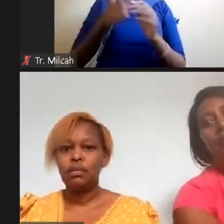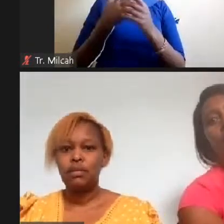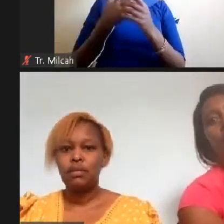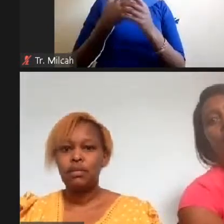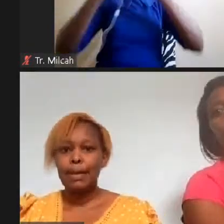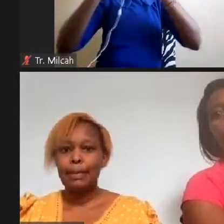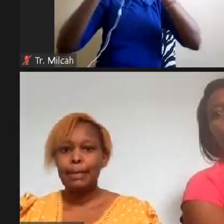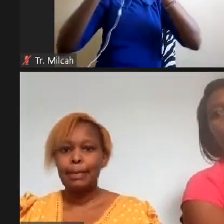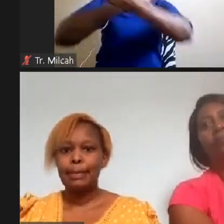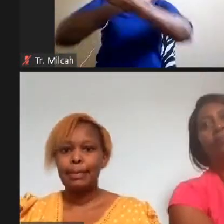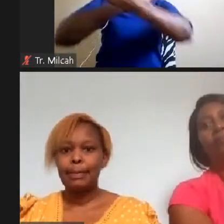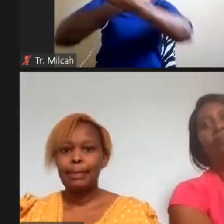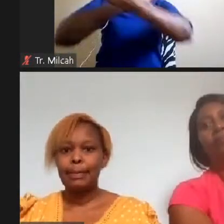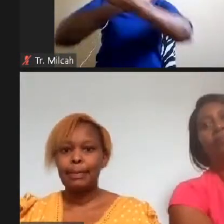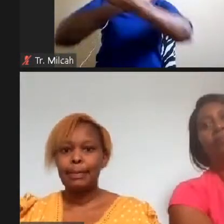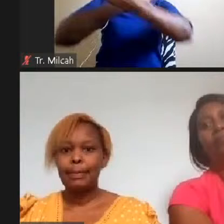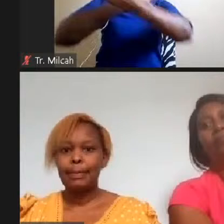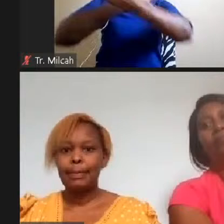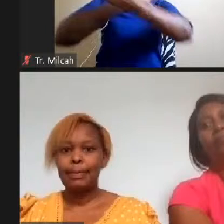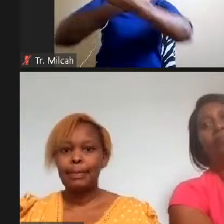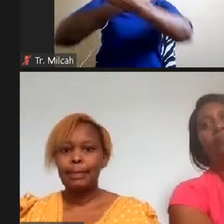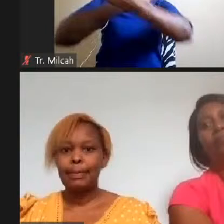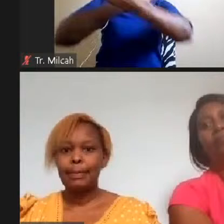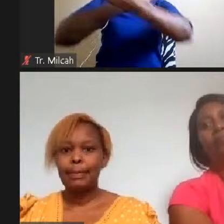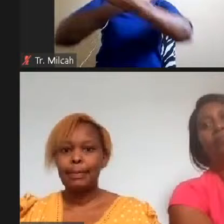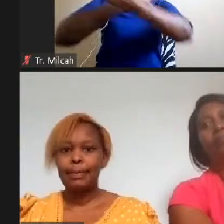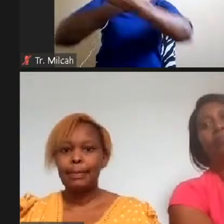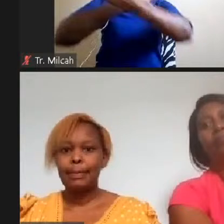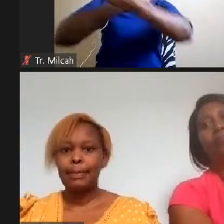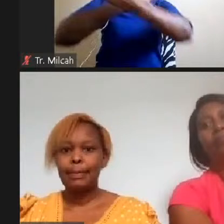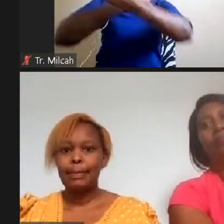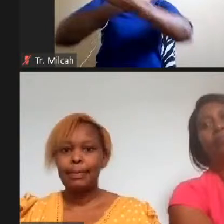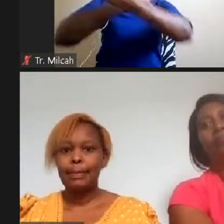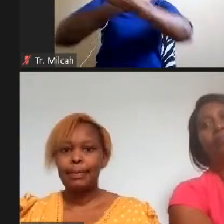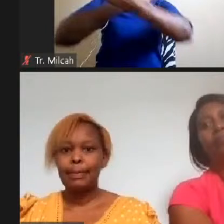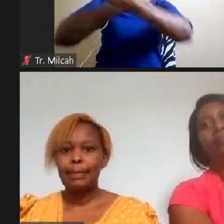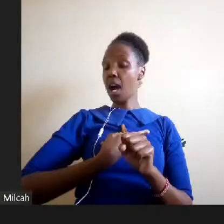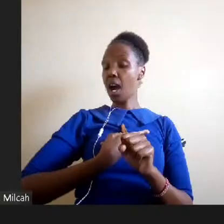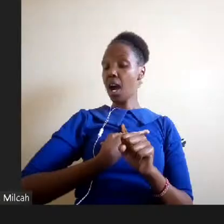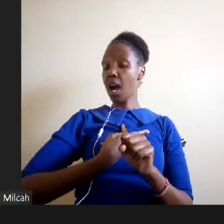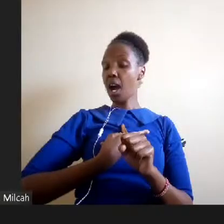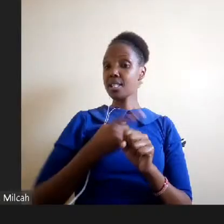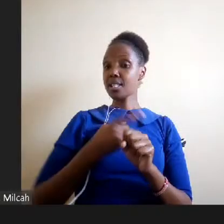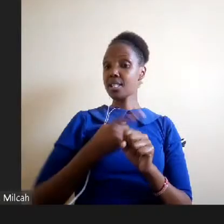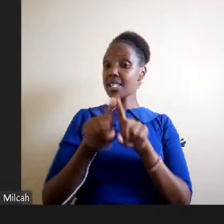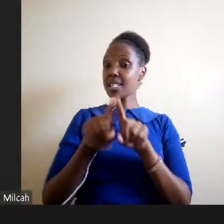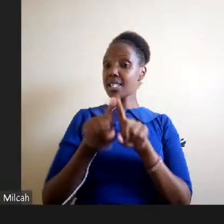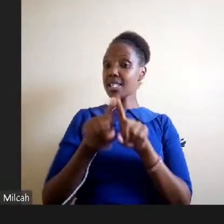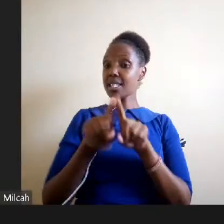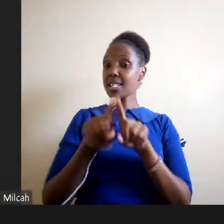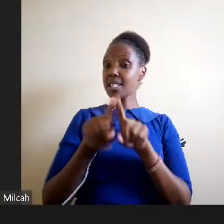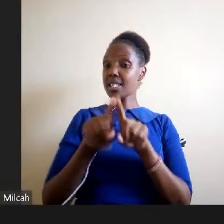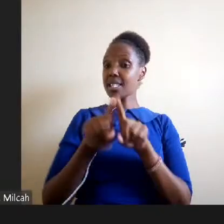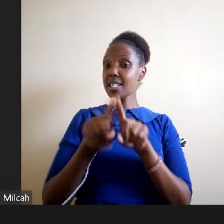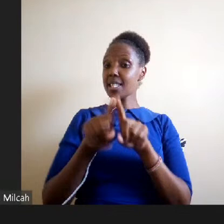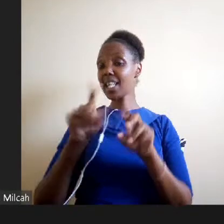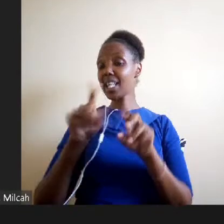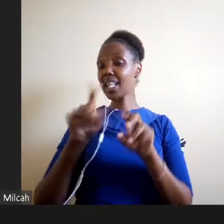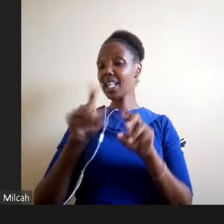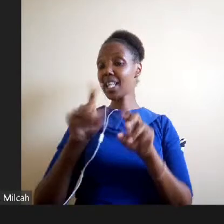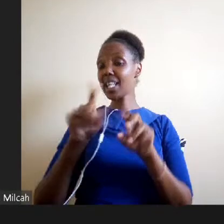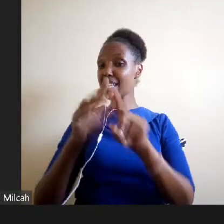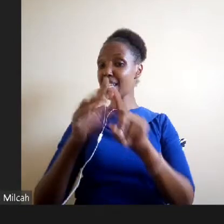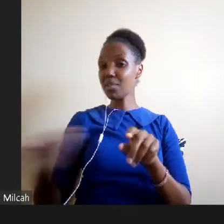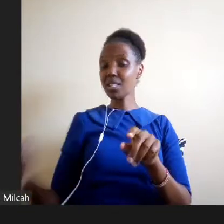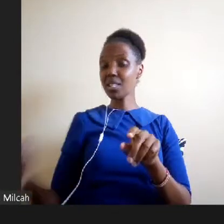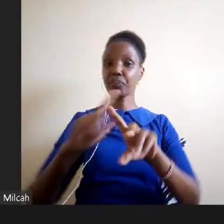away from our children, we're able to see exactly where they are. And so even as we proceed with this webinar, I would